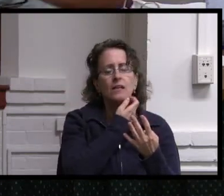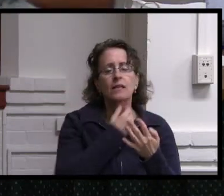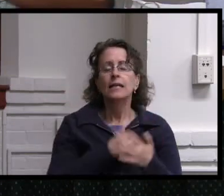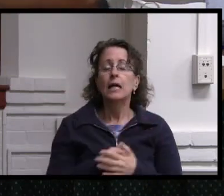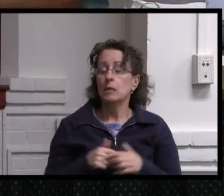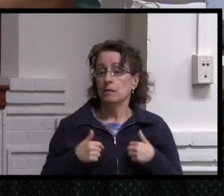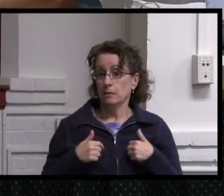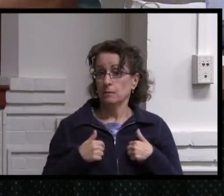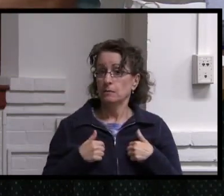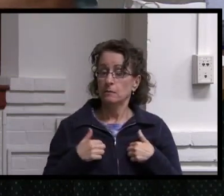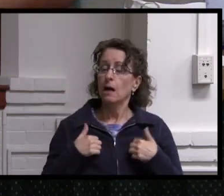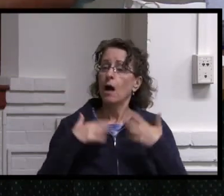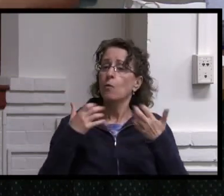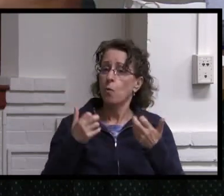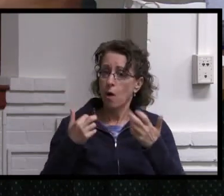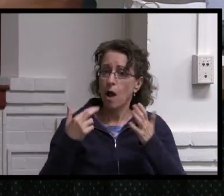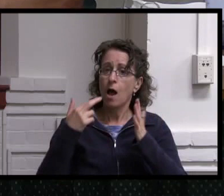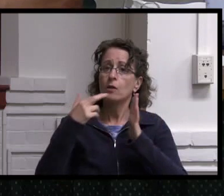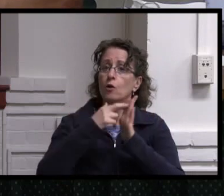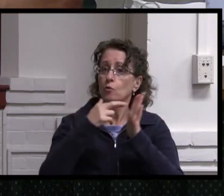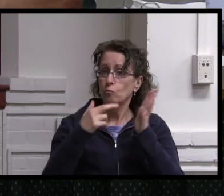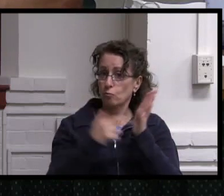would like to see an ordinance where there's,